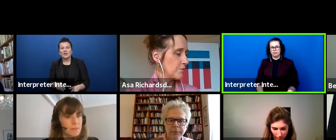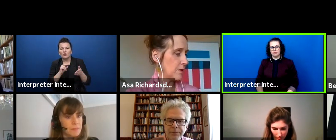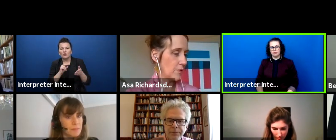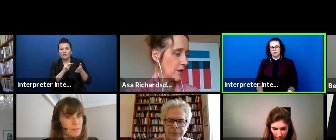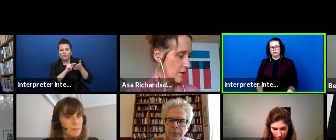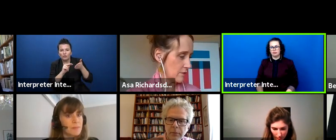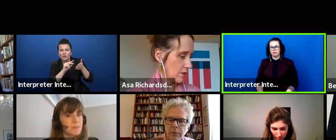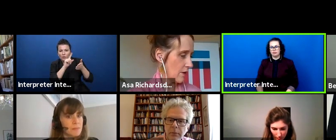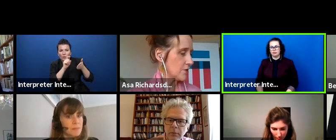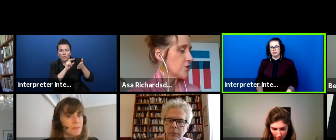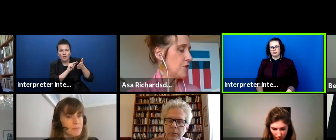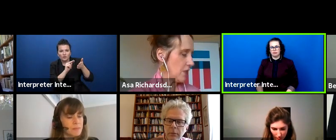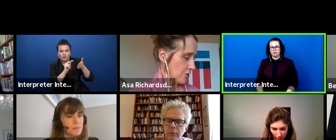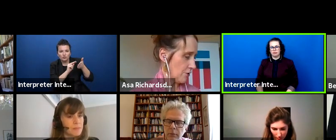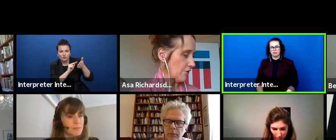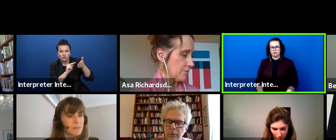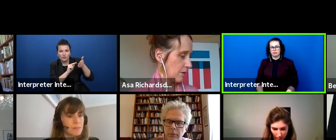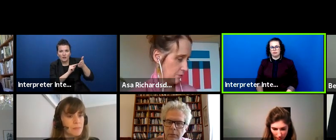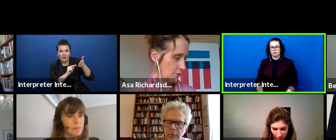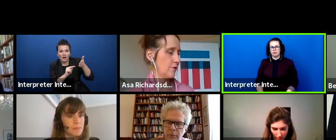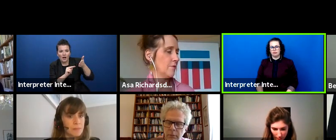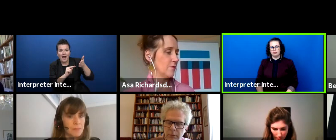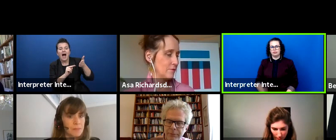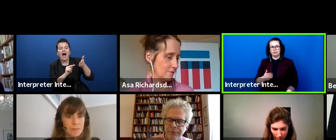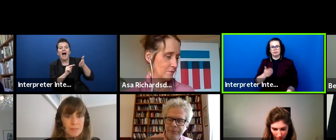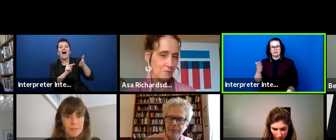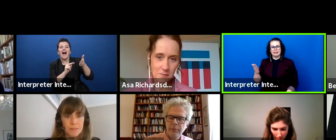group of people, I imagine it, as theater of people.